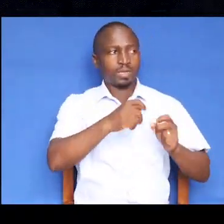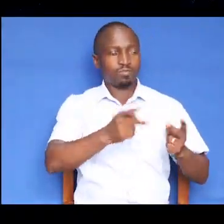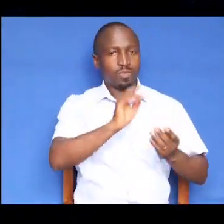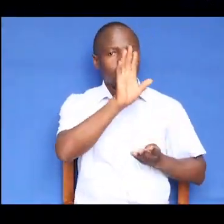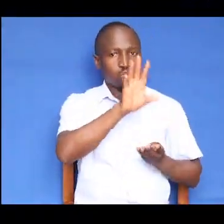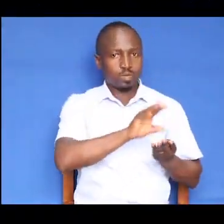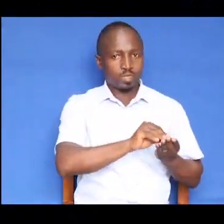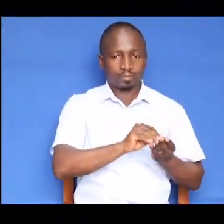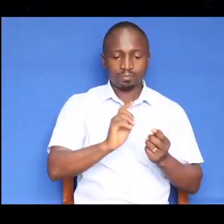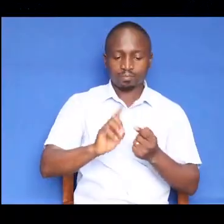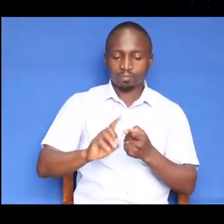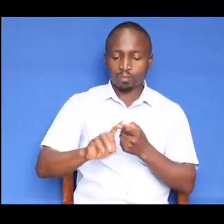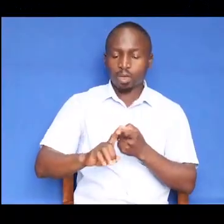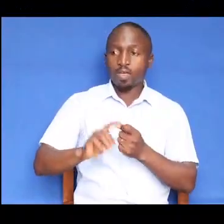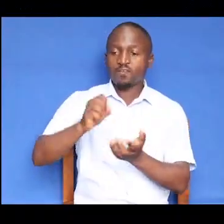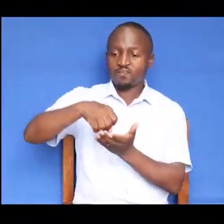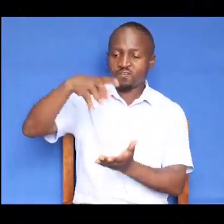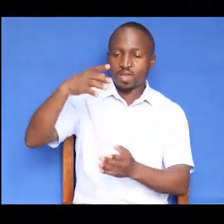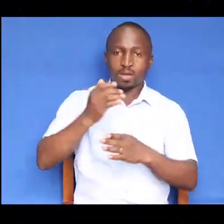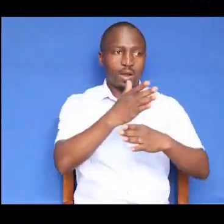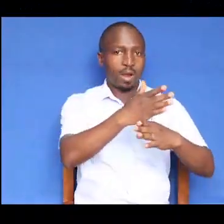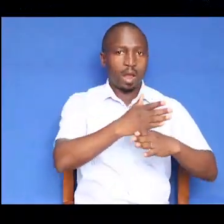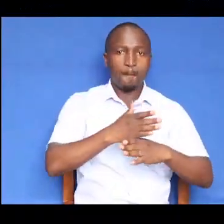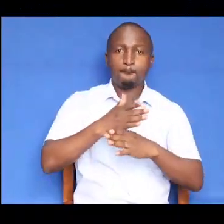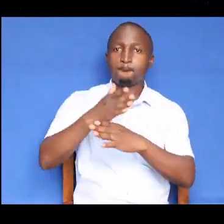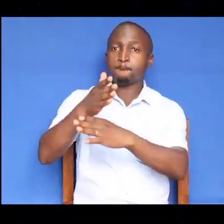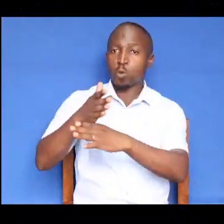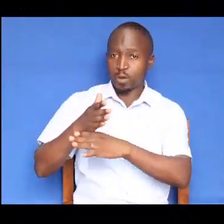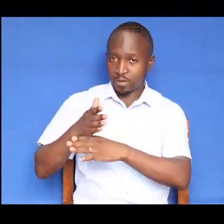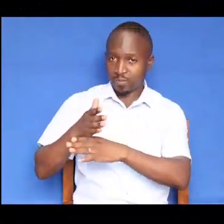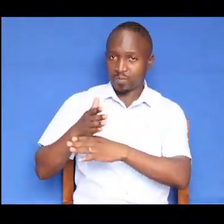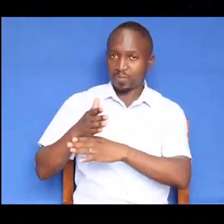add undistributed company profit.